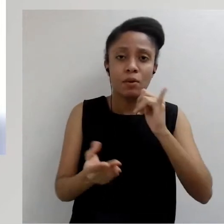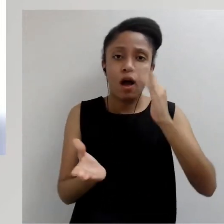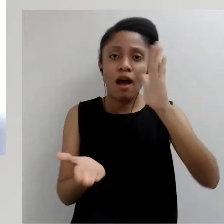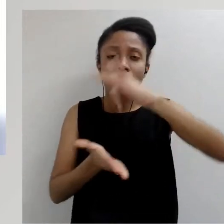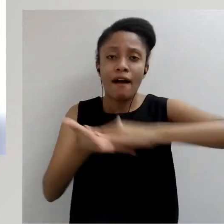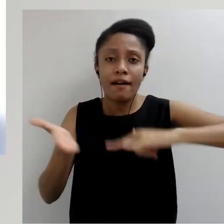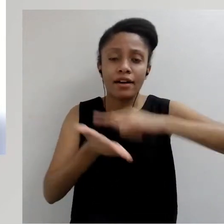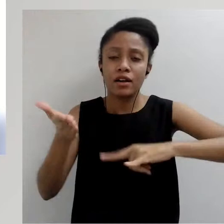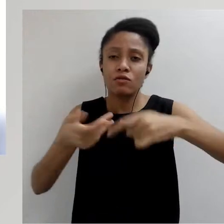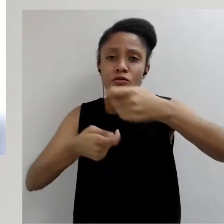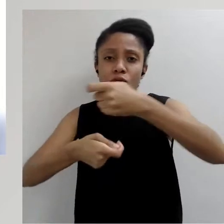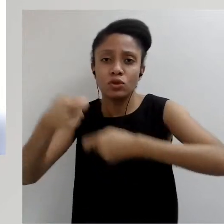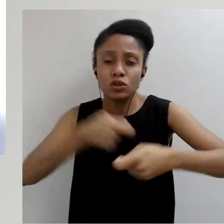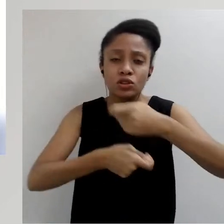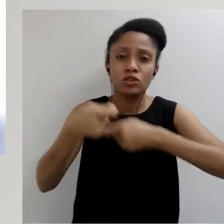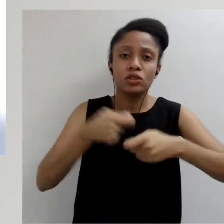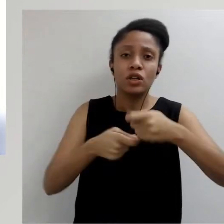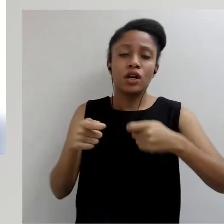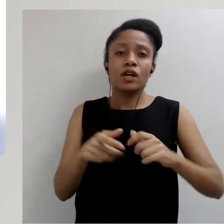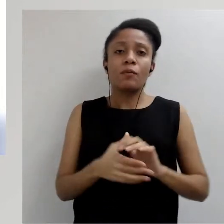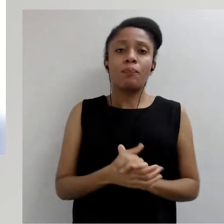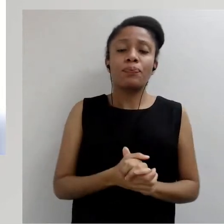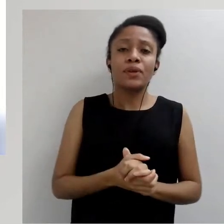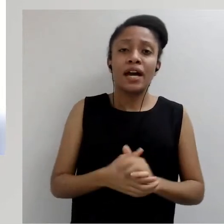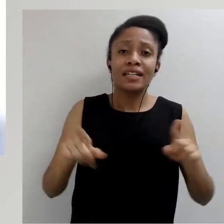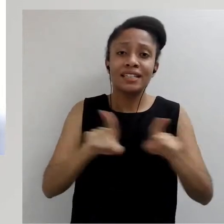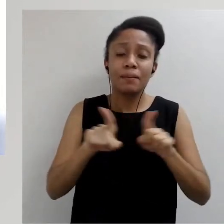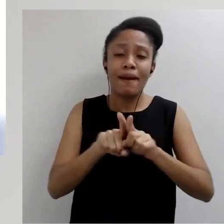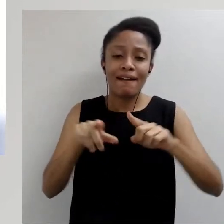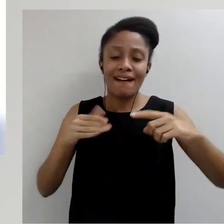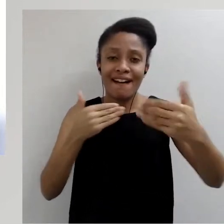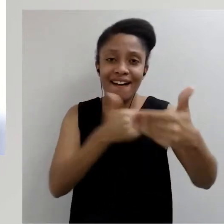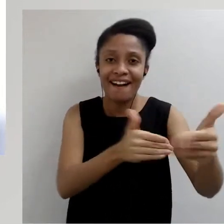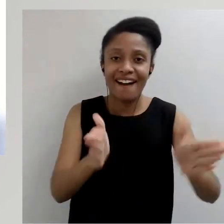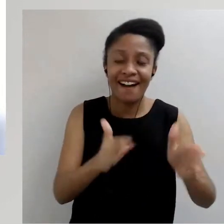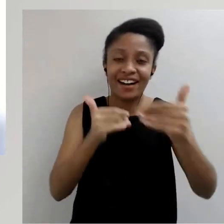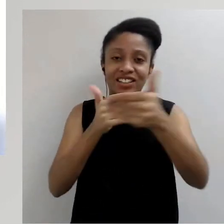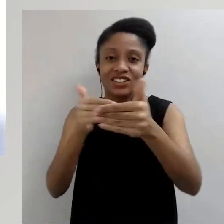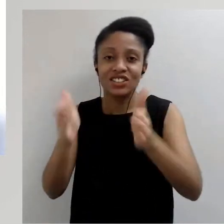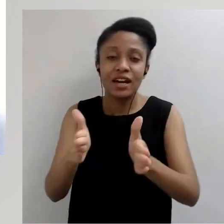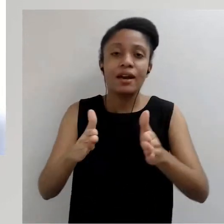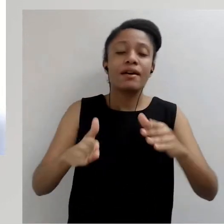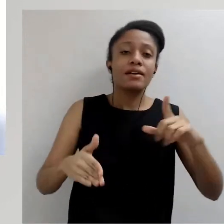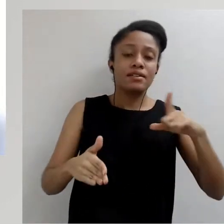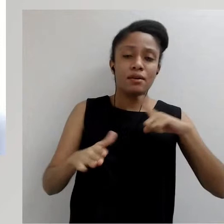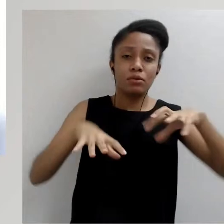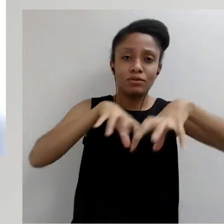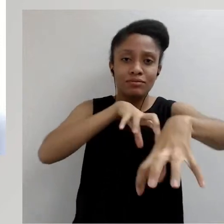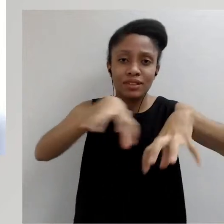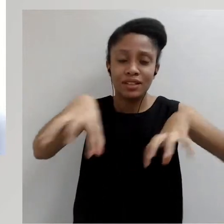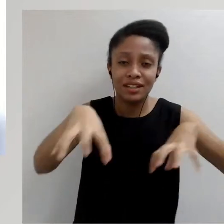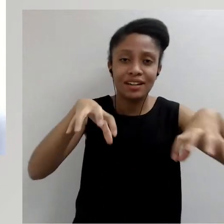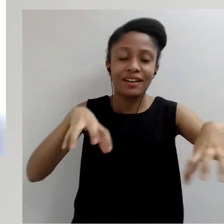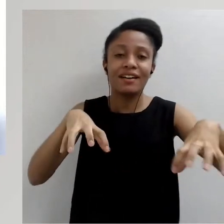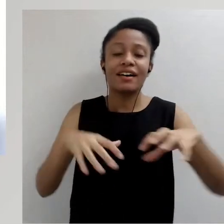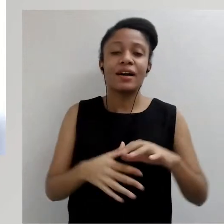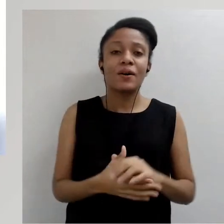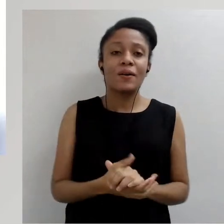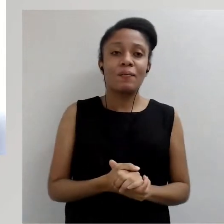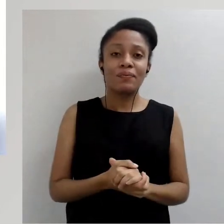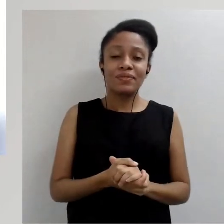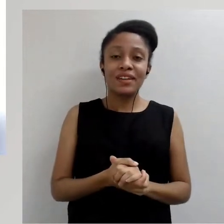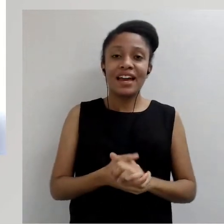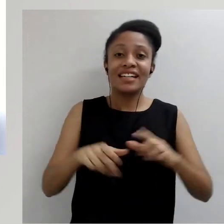the images and the modeling of all the packs and everything that is needed.